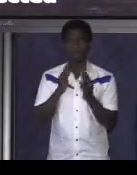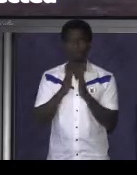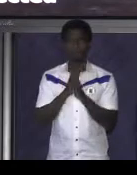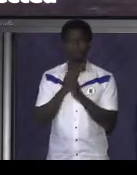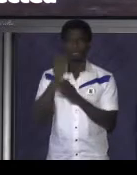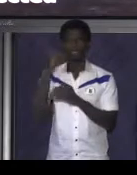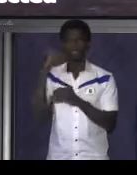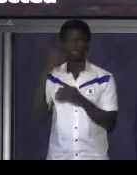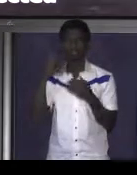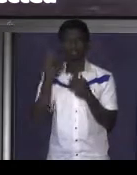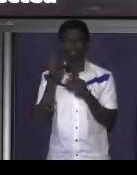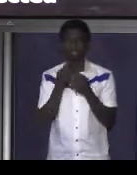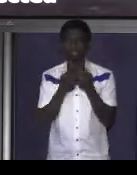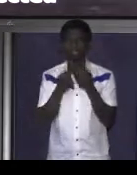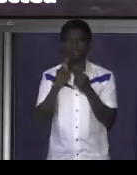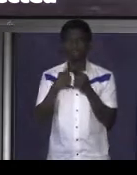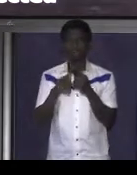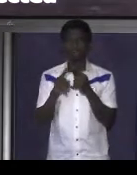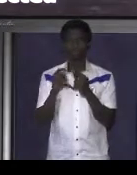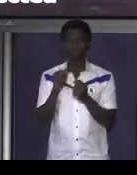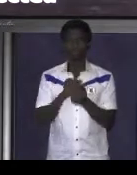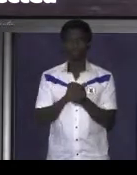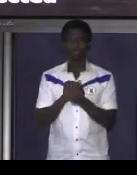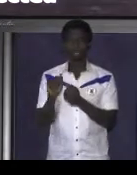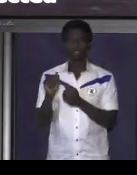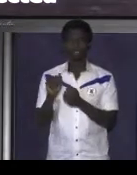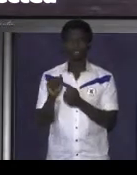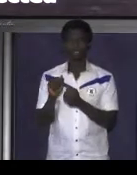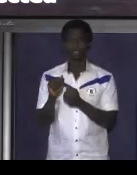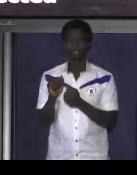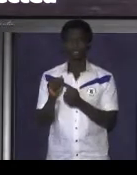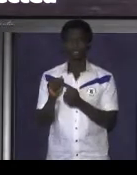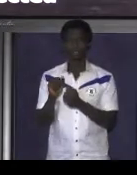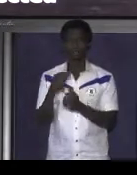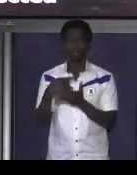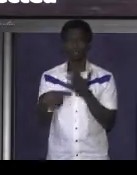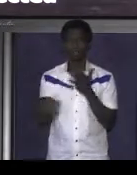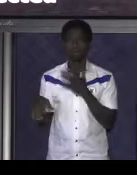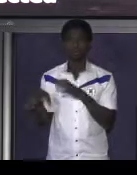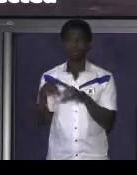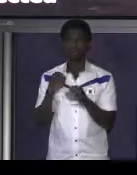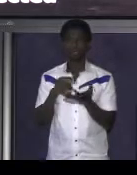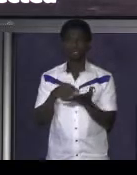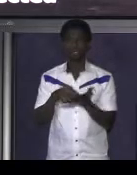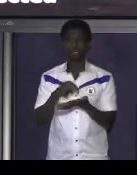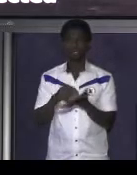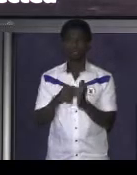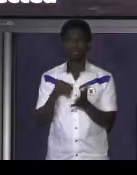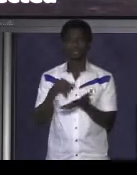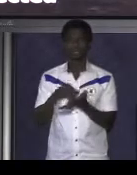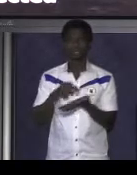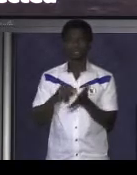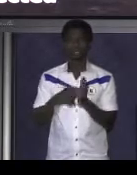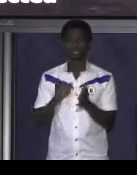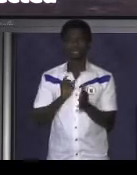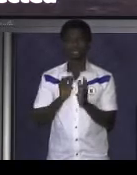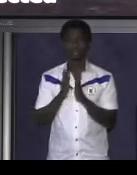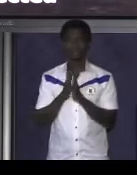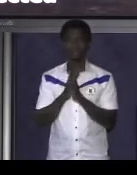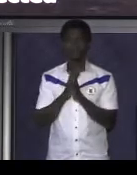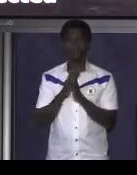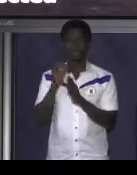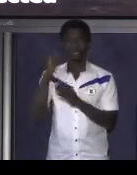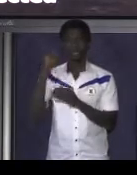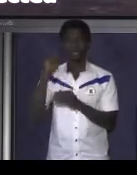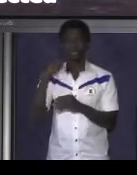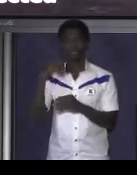dash. I pray his wishes come to pass. What does this mean? It means I pray his